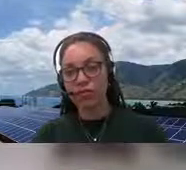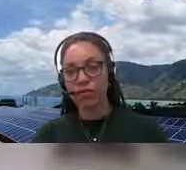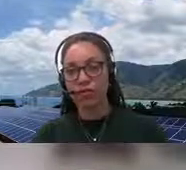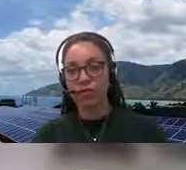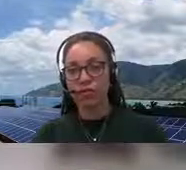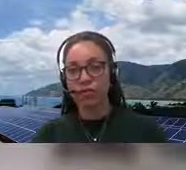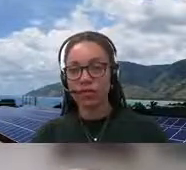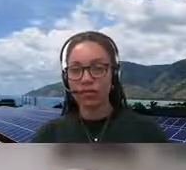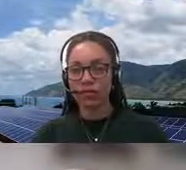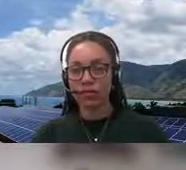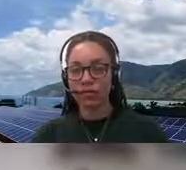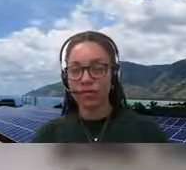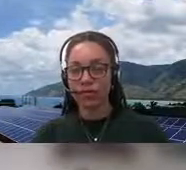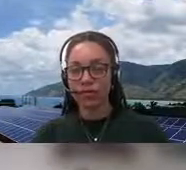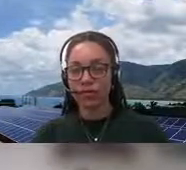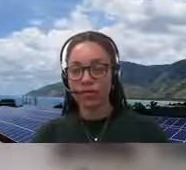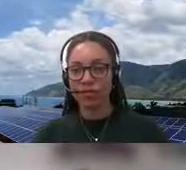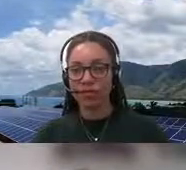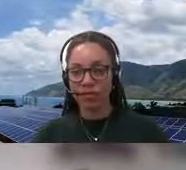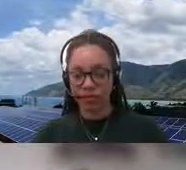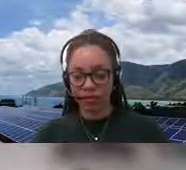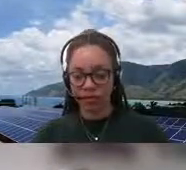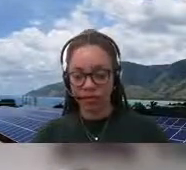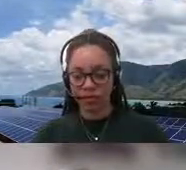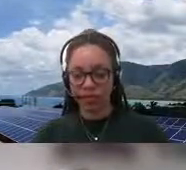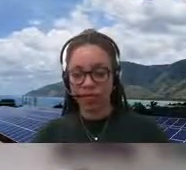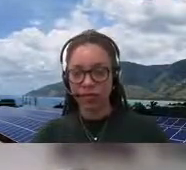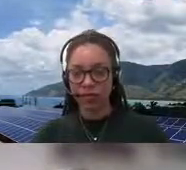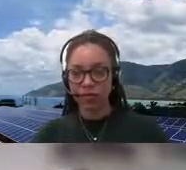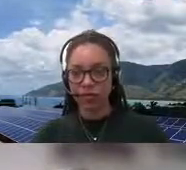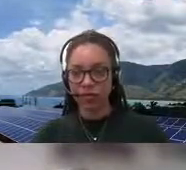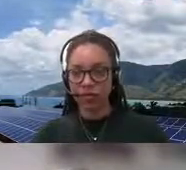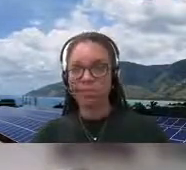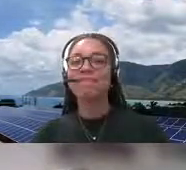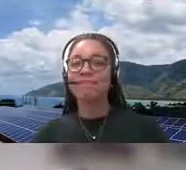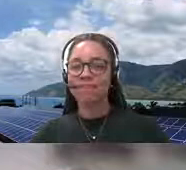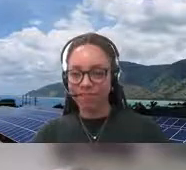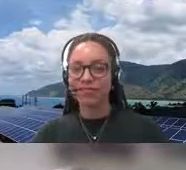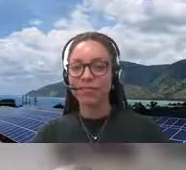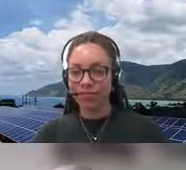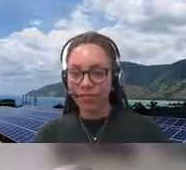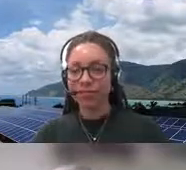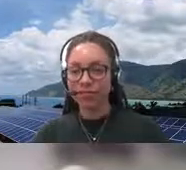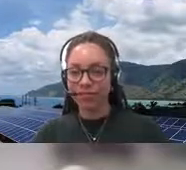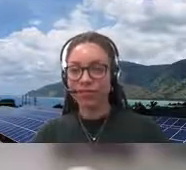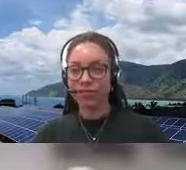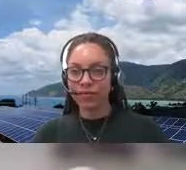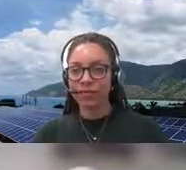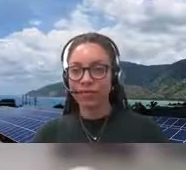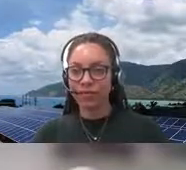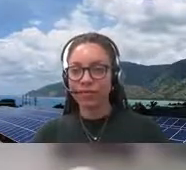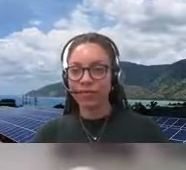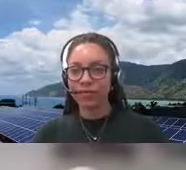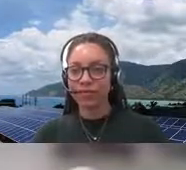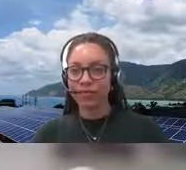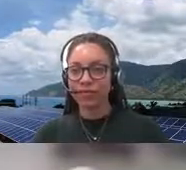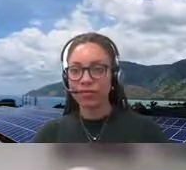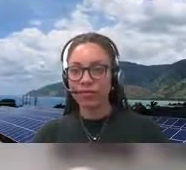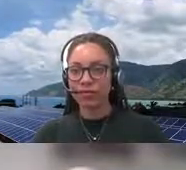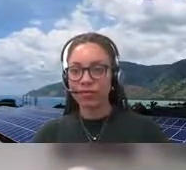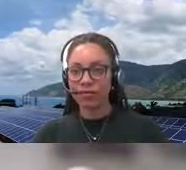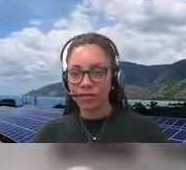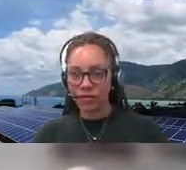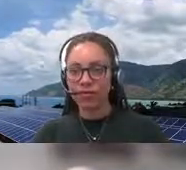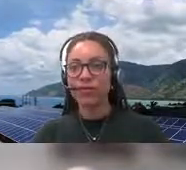on what might apply, what you'd want to be aware of, but also what exemptions might be out there, what avenues there might be to work within the